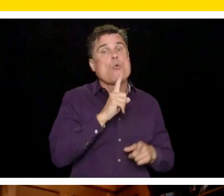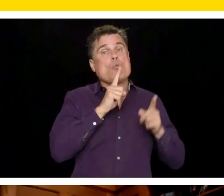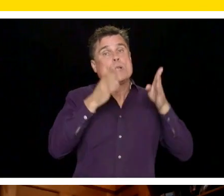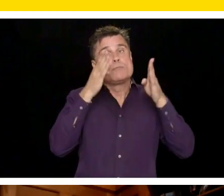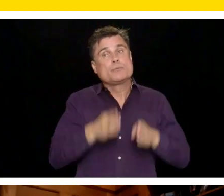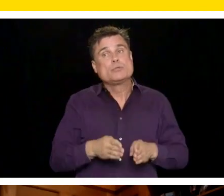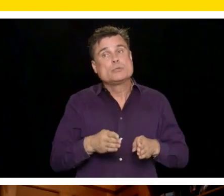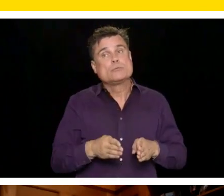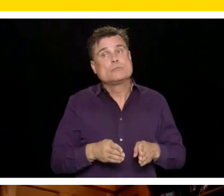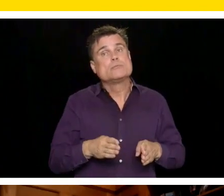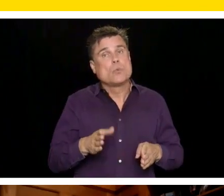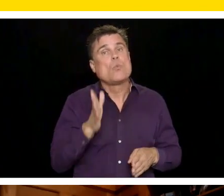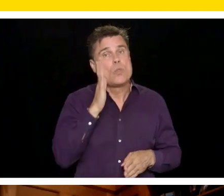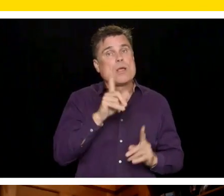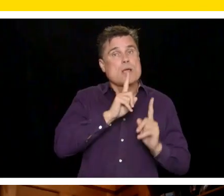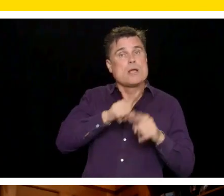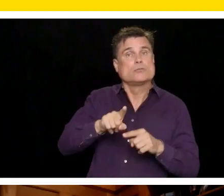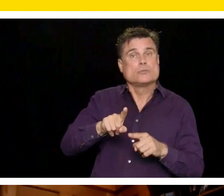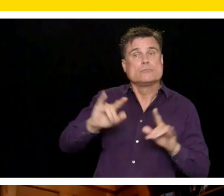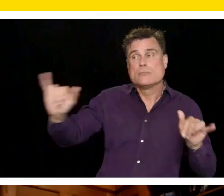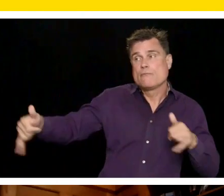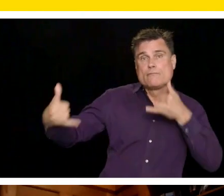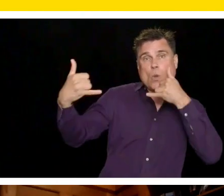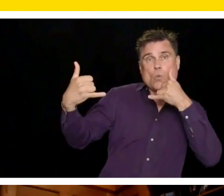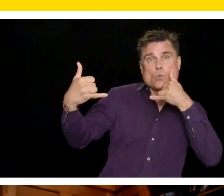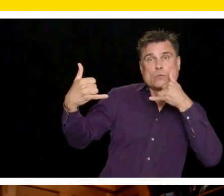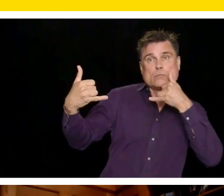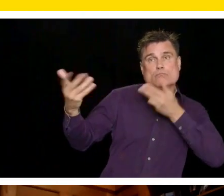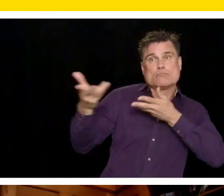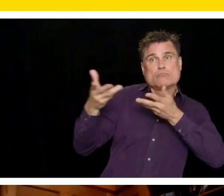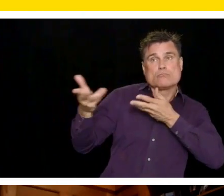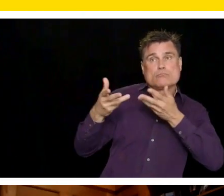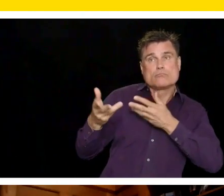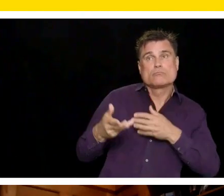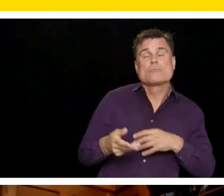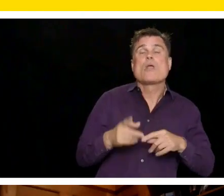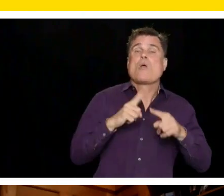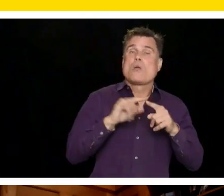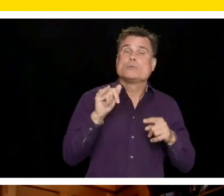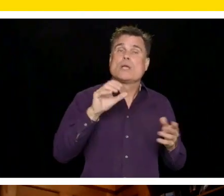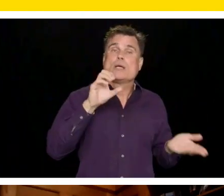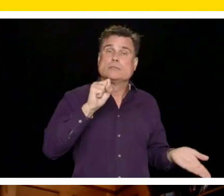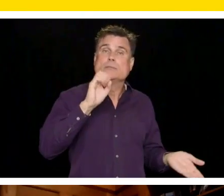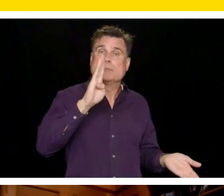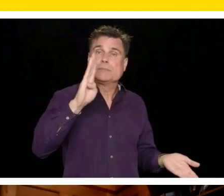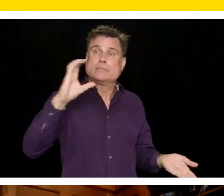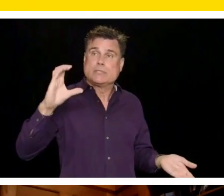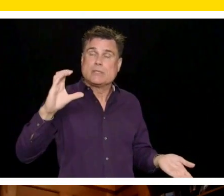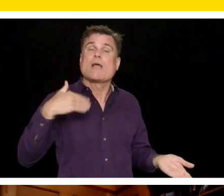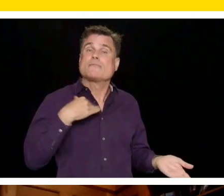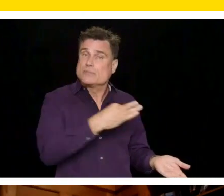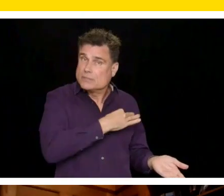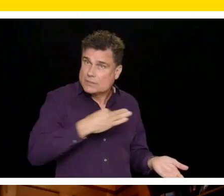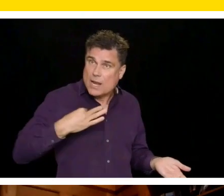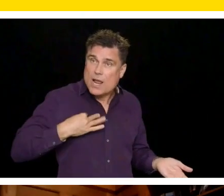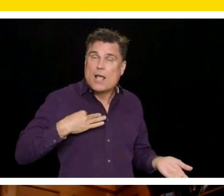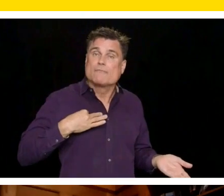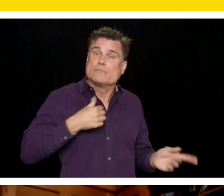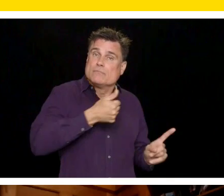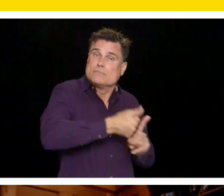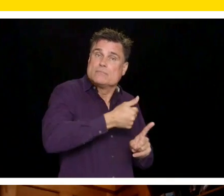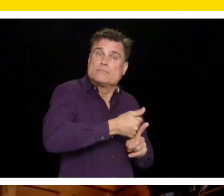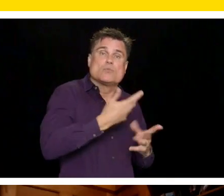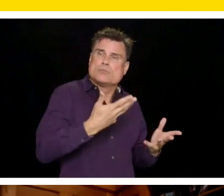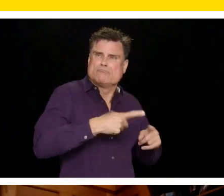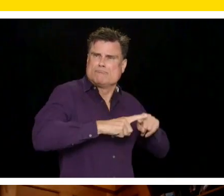a week there to help you. It's a fantastic service. And our government's been putting more money into it to vamp it up at this